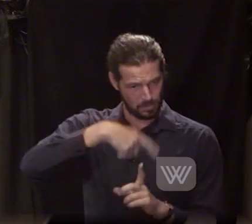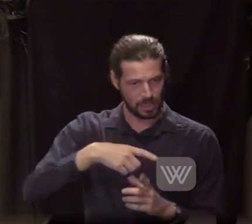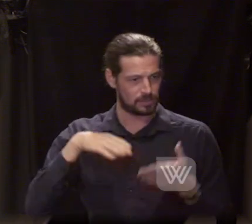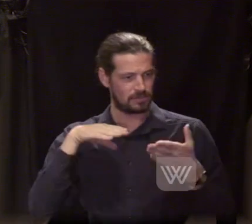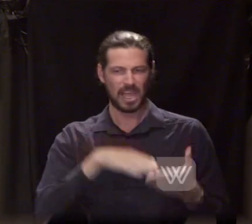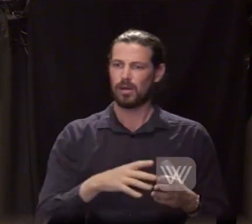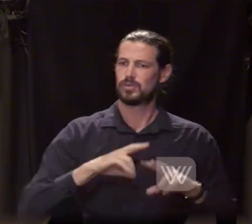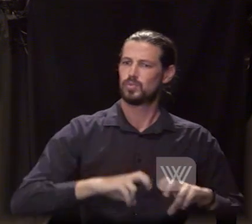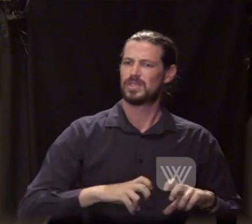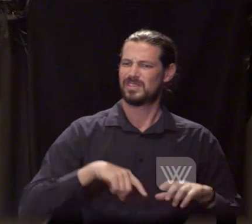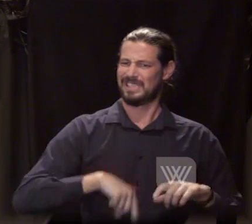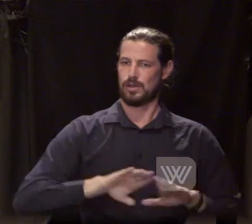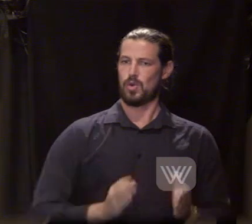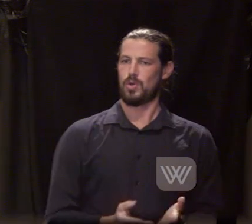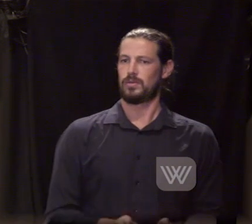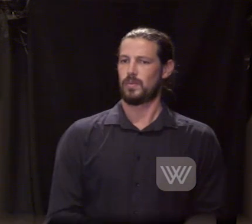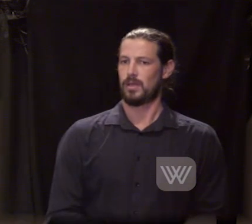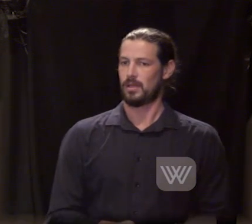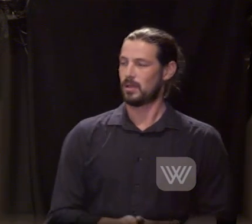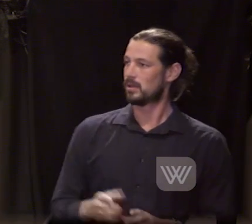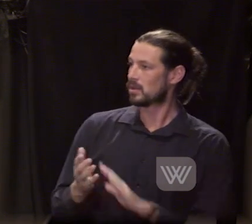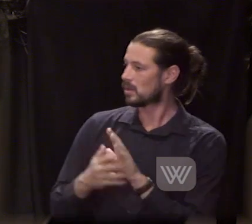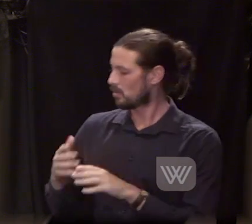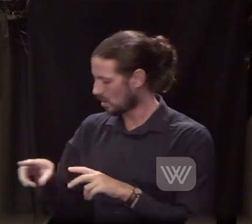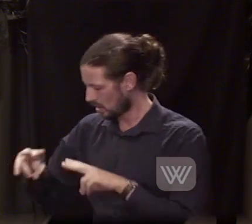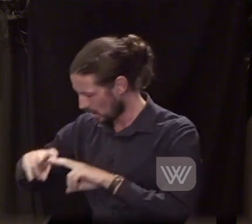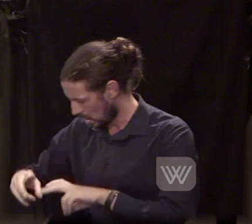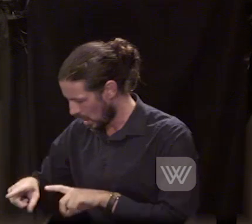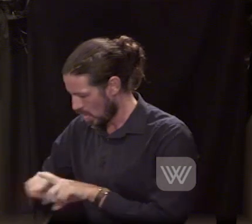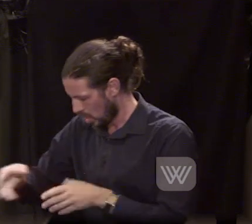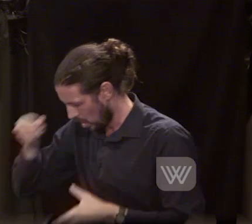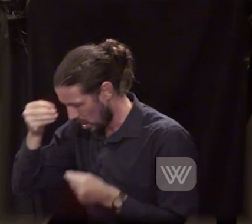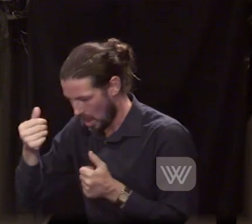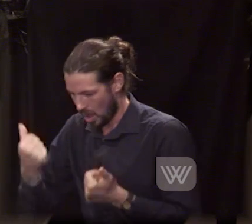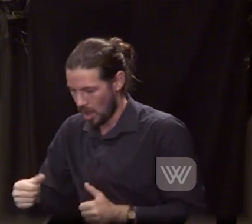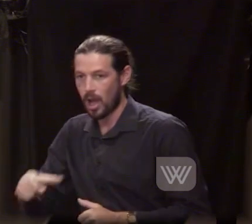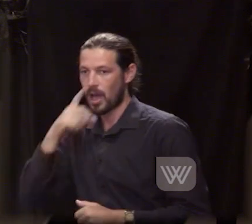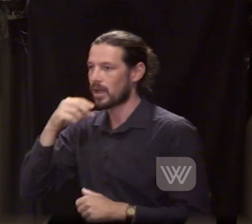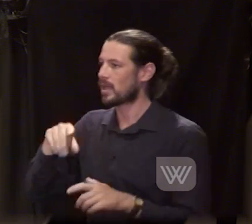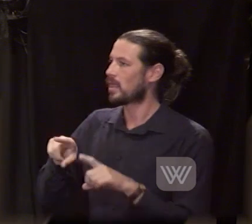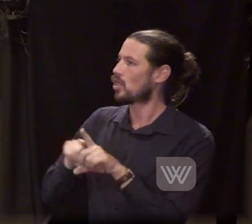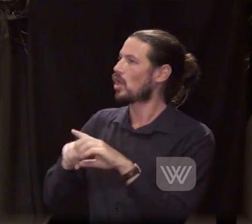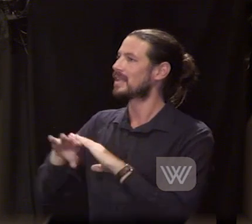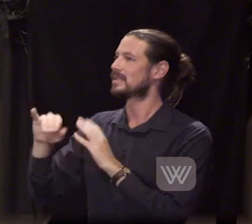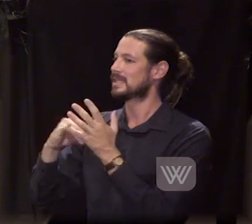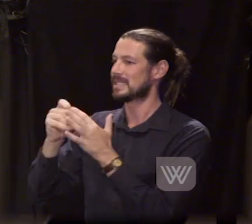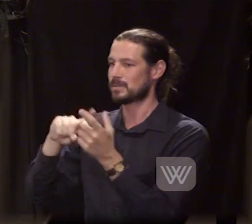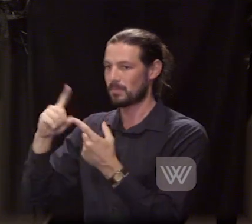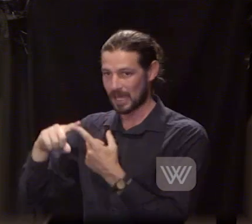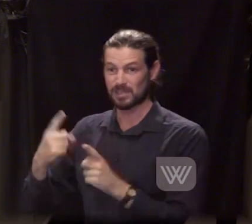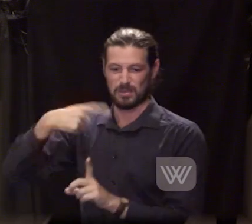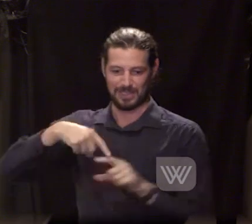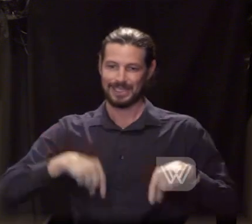So it's kind of this, double dipping of we get all this research for future of space research, but then we also